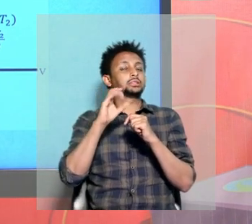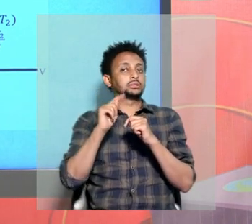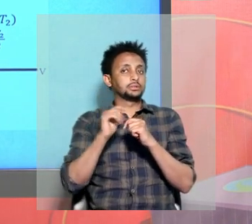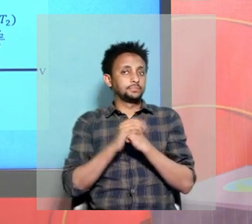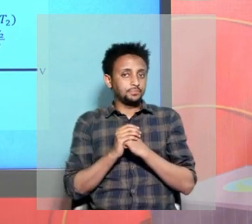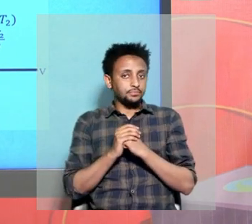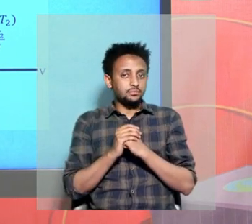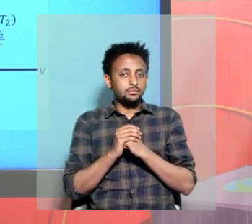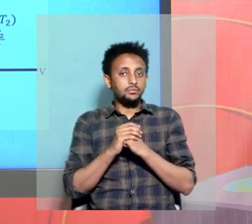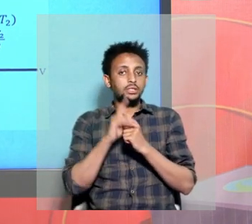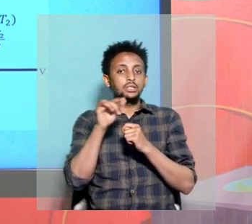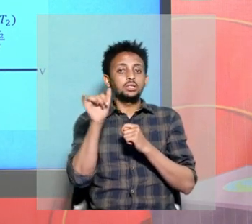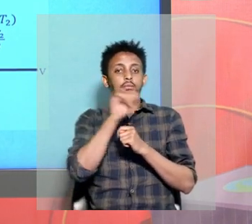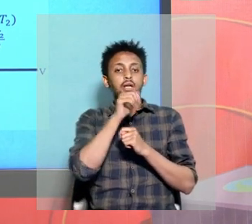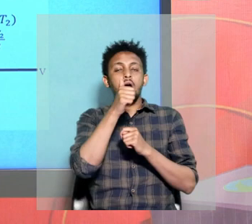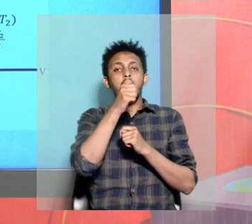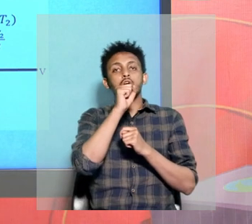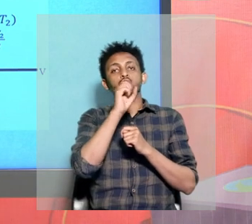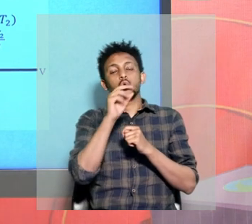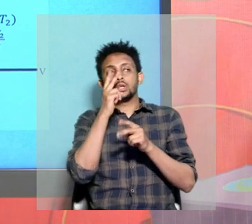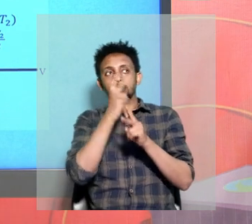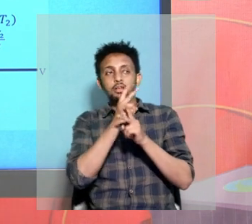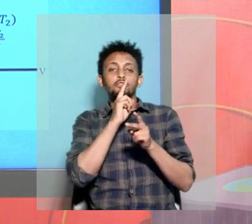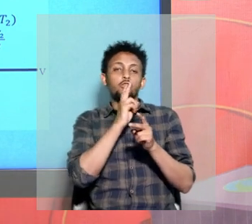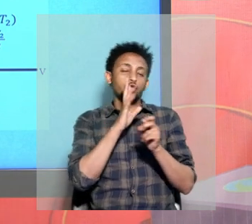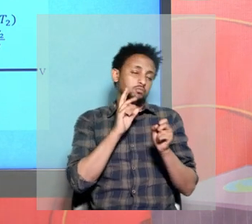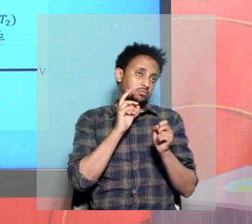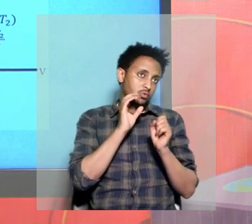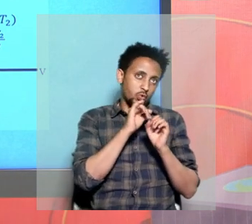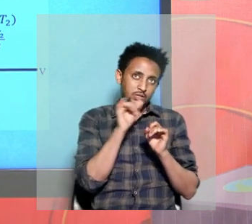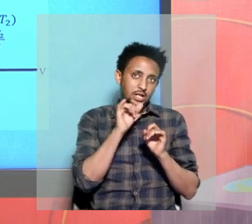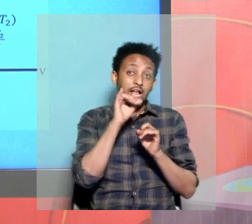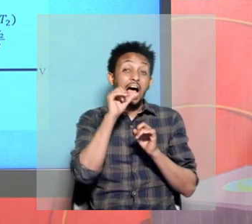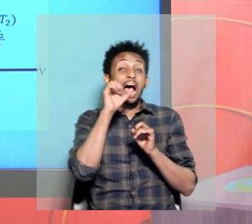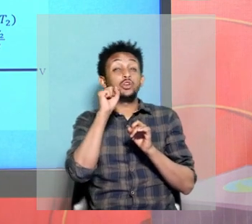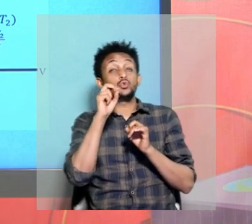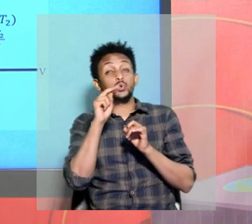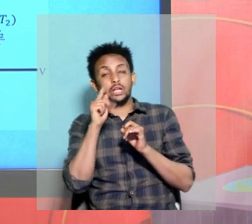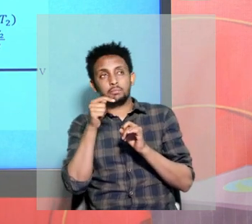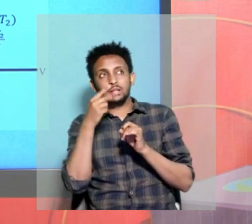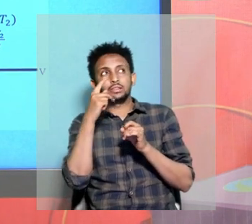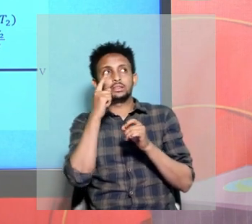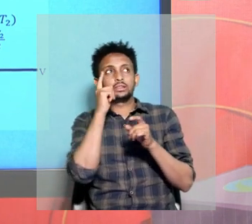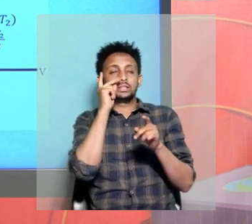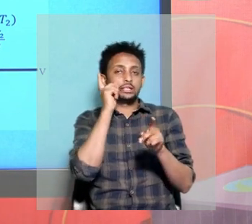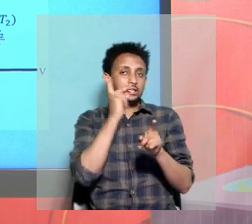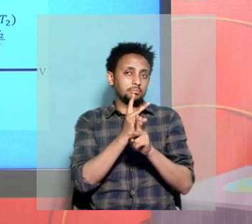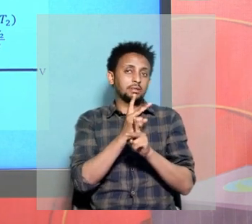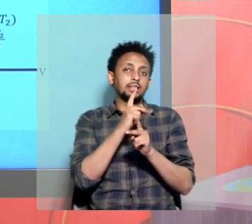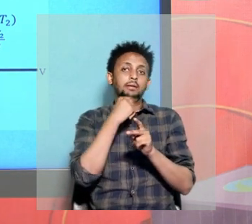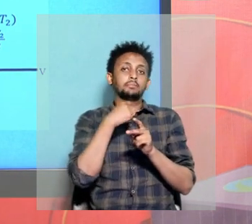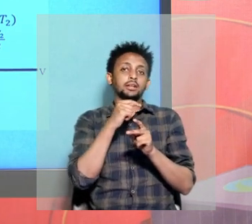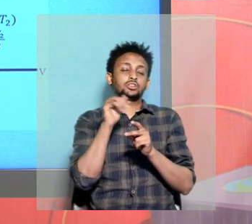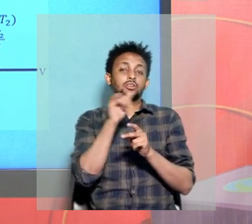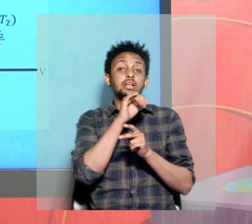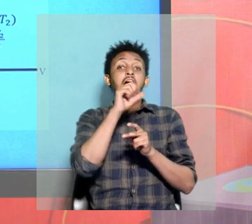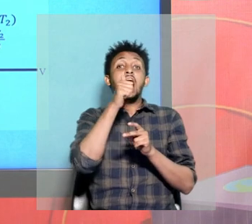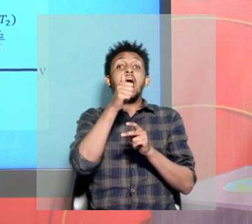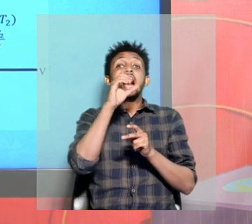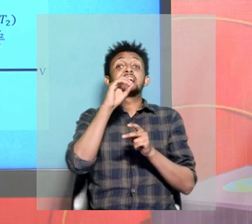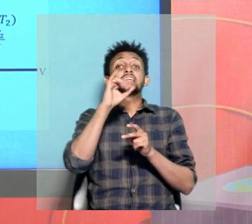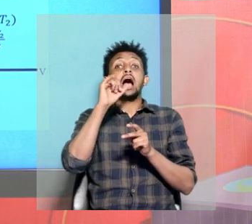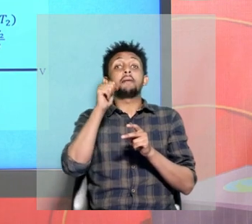isobaric, keeping the pressure constant, isochoric, keeping the volume constant, isothermal, keeping the temperature constant. But